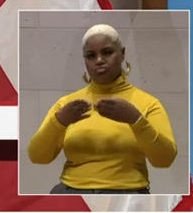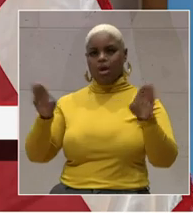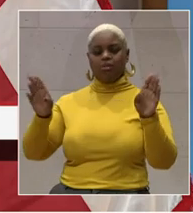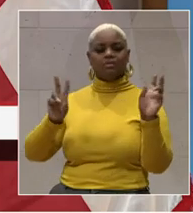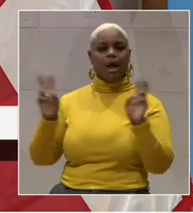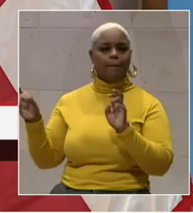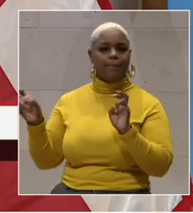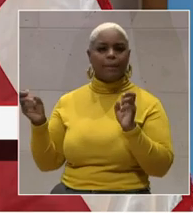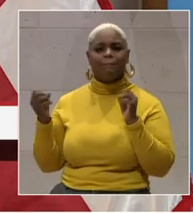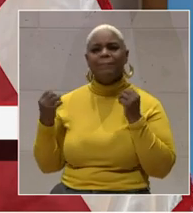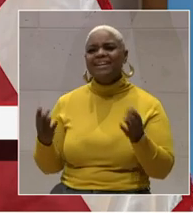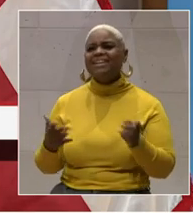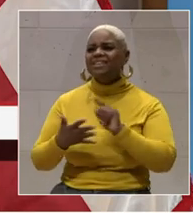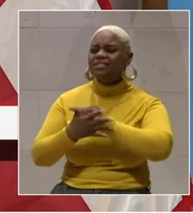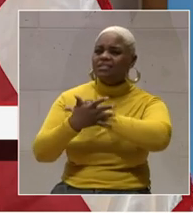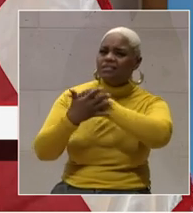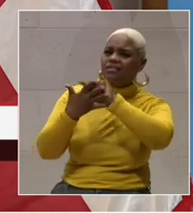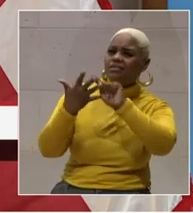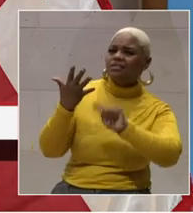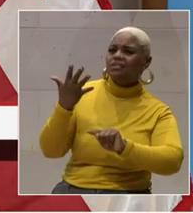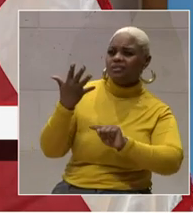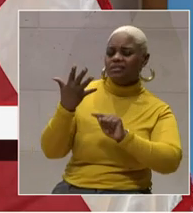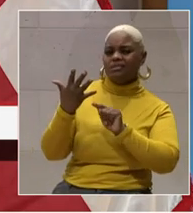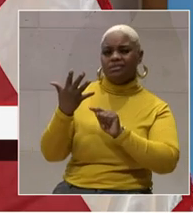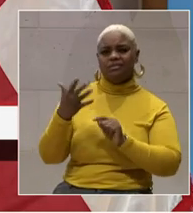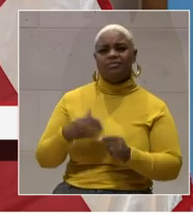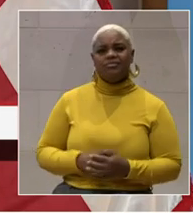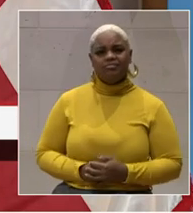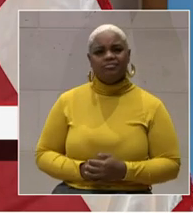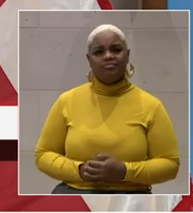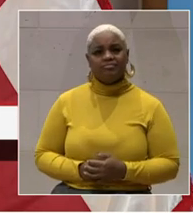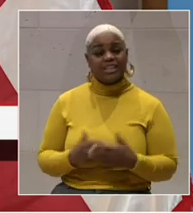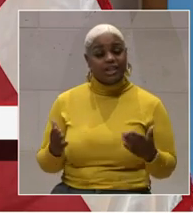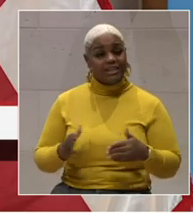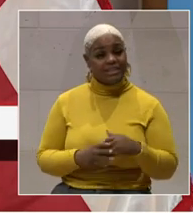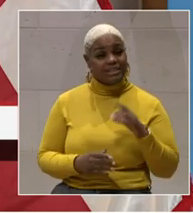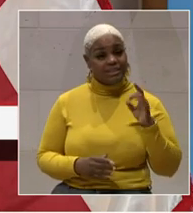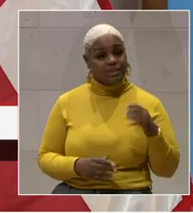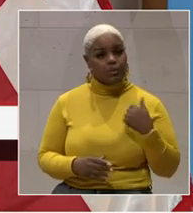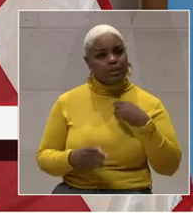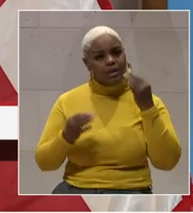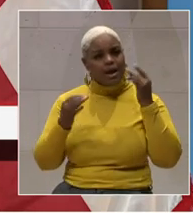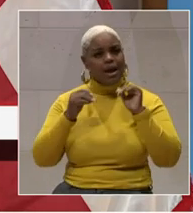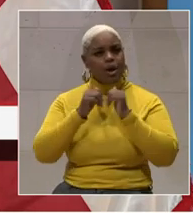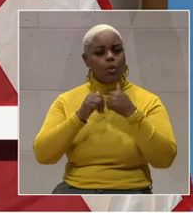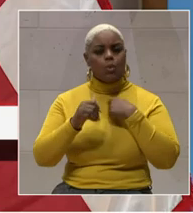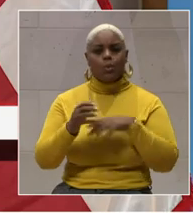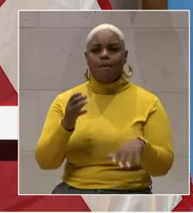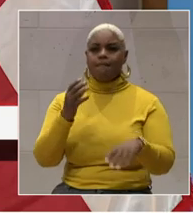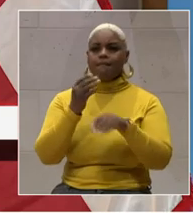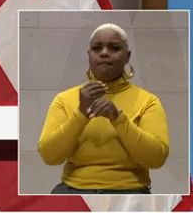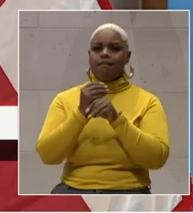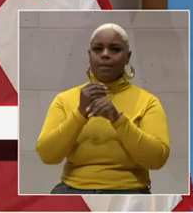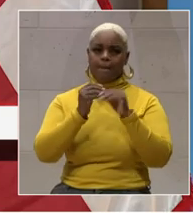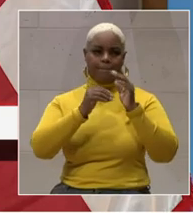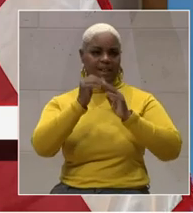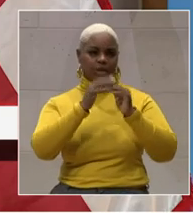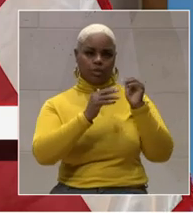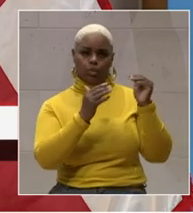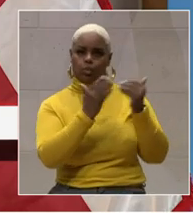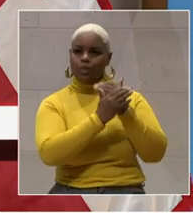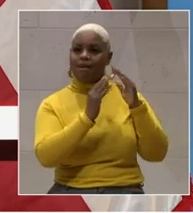cities like D.C., we are looking for ways to add more housing and to make housing more affordable. We've